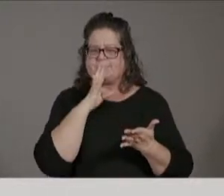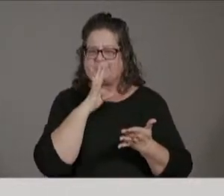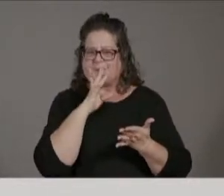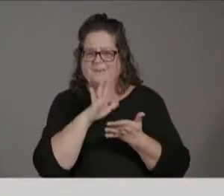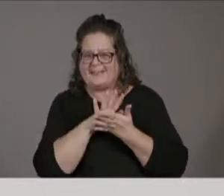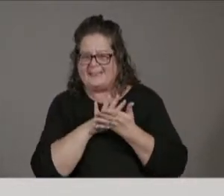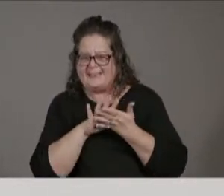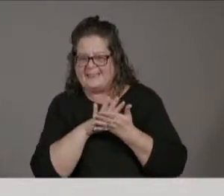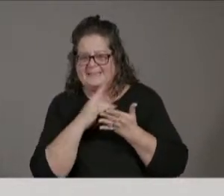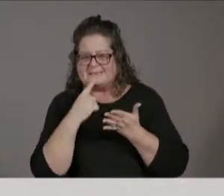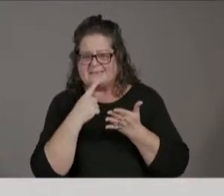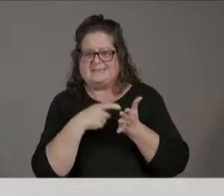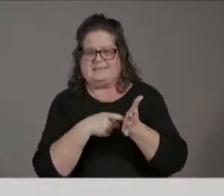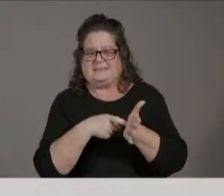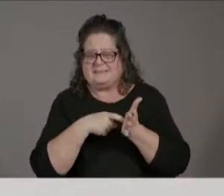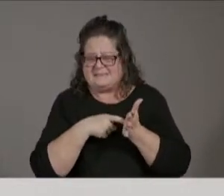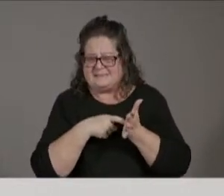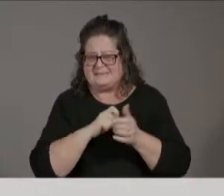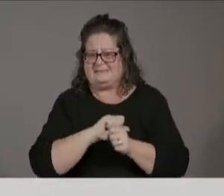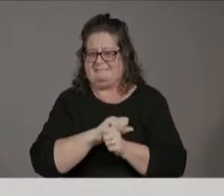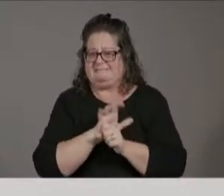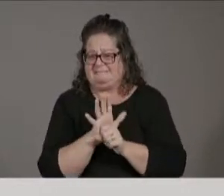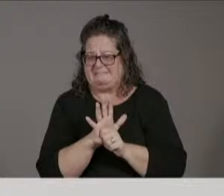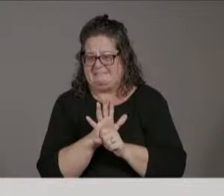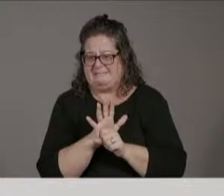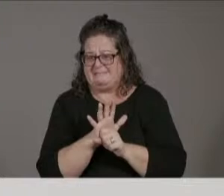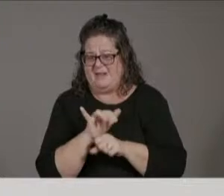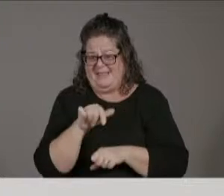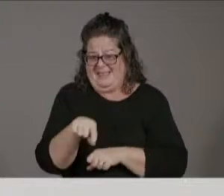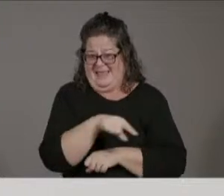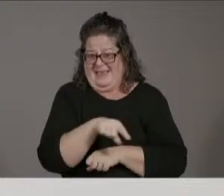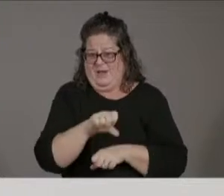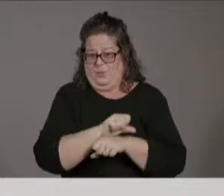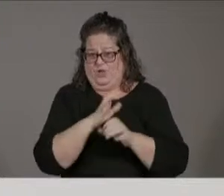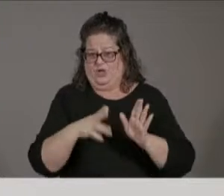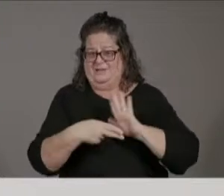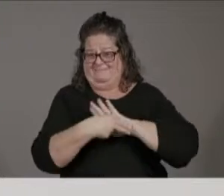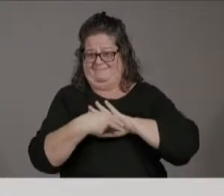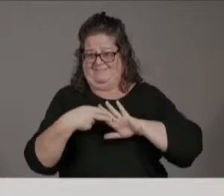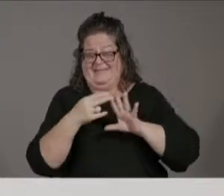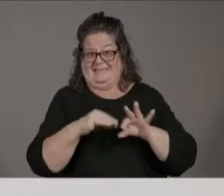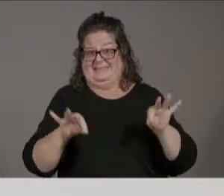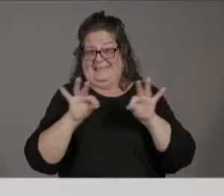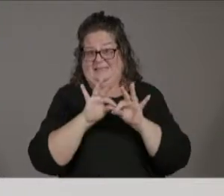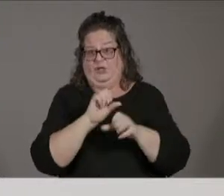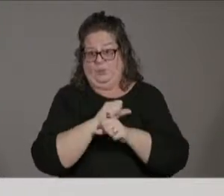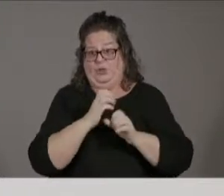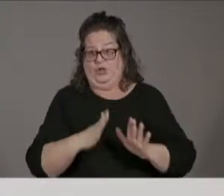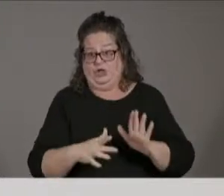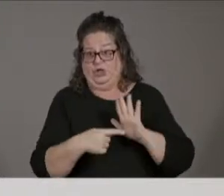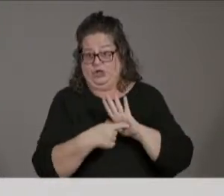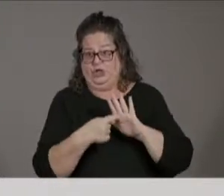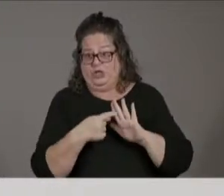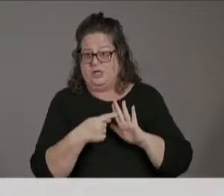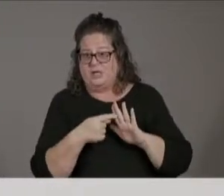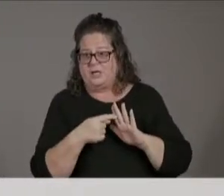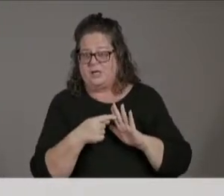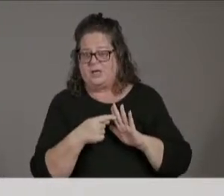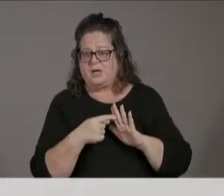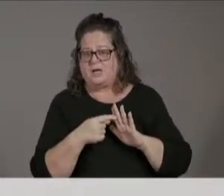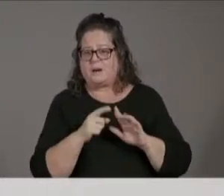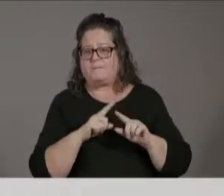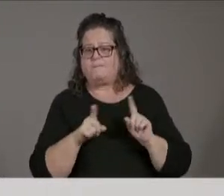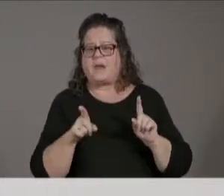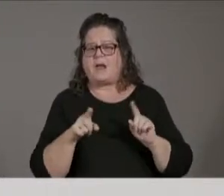considered essential. But I know that we've talked to grocery store workers who have said that they and their colleagues are getting sick every day, and that they